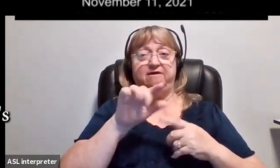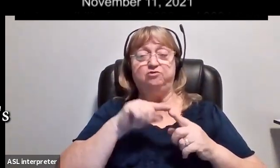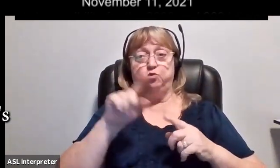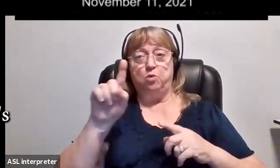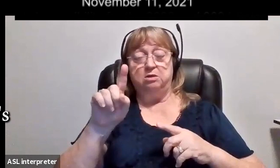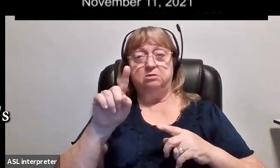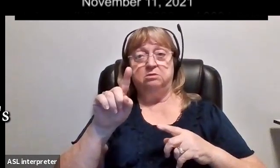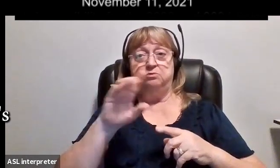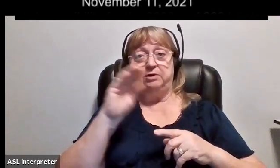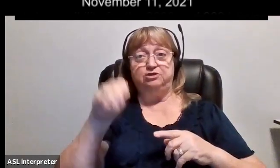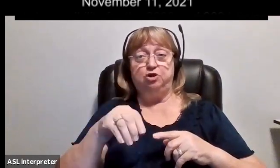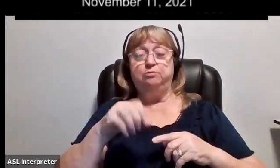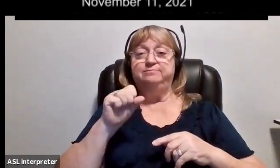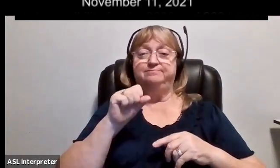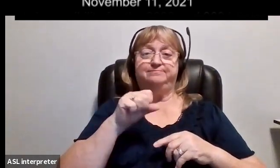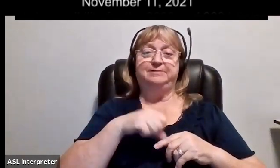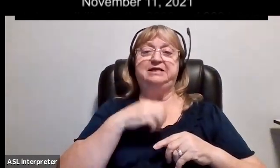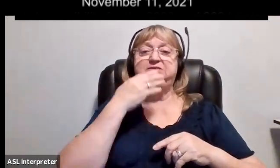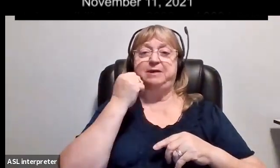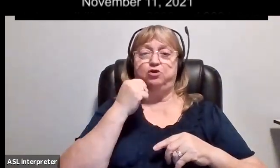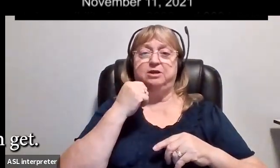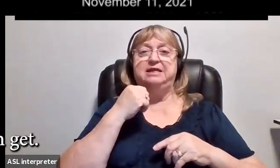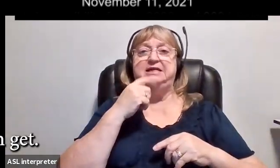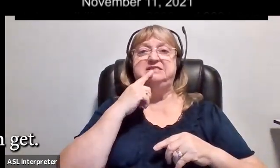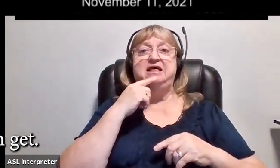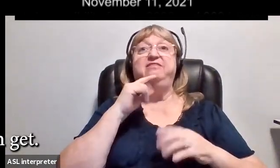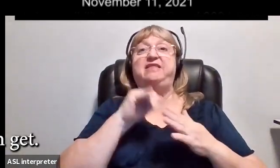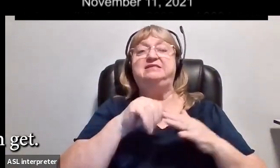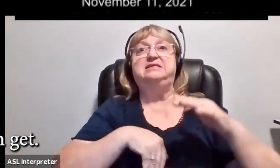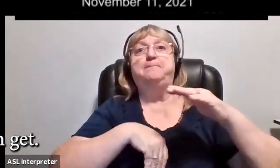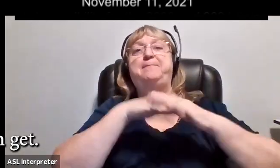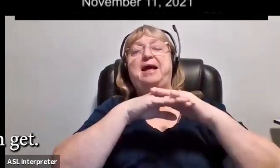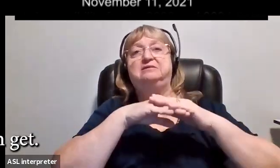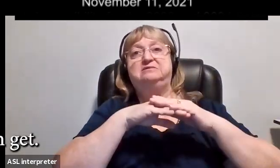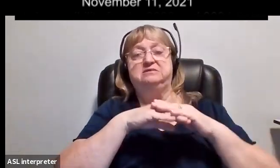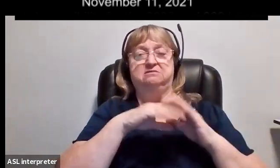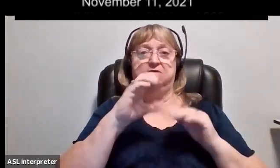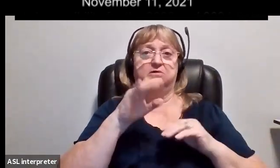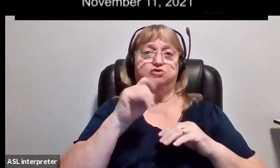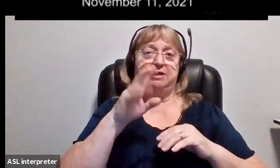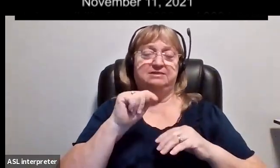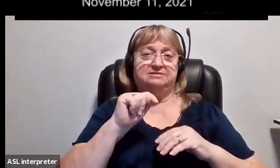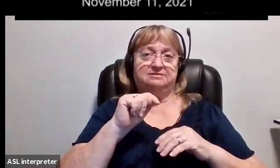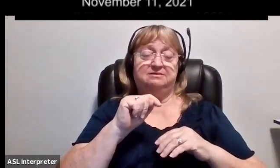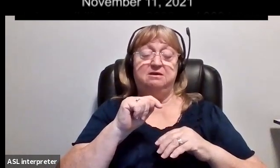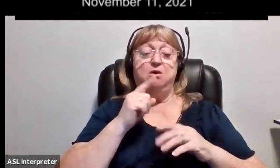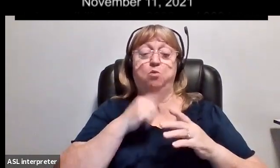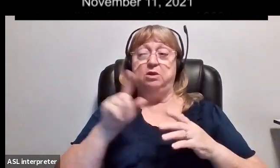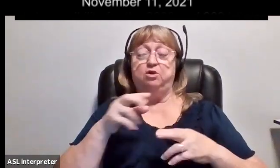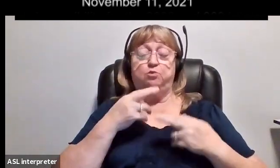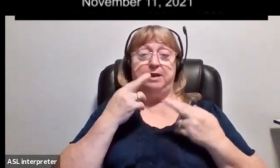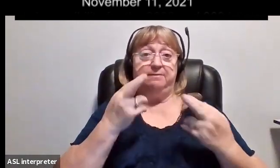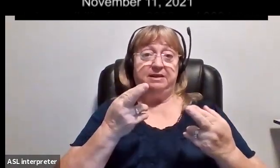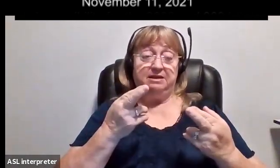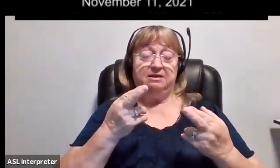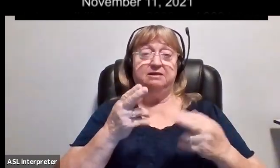even better. It's even higher. It's that's the maximum contrast you can get. What they're recommending is